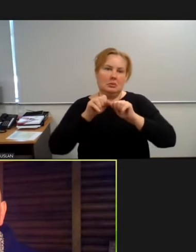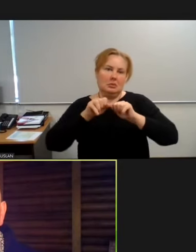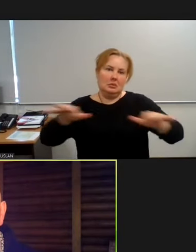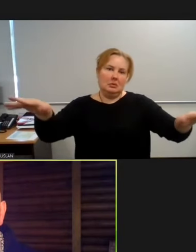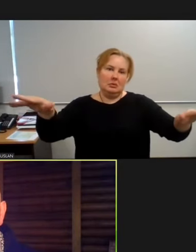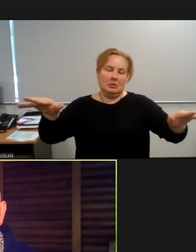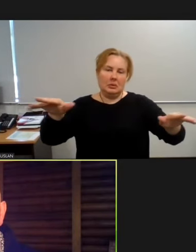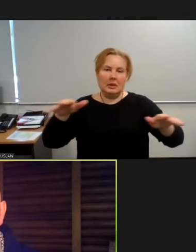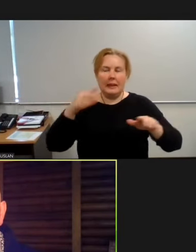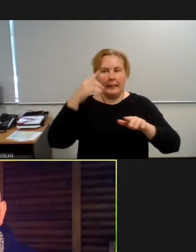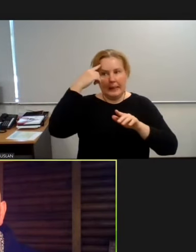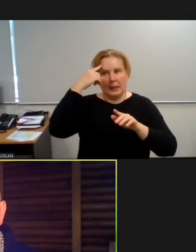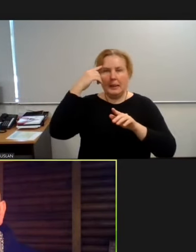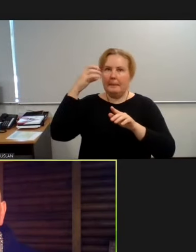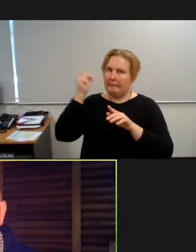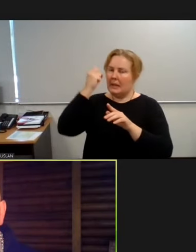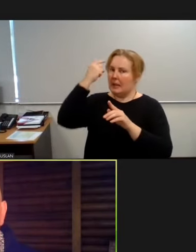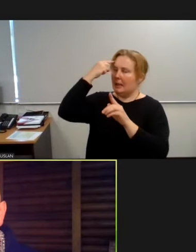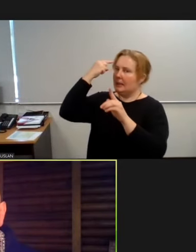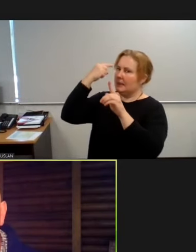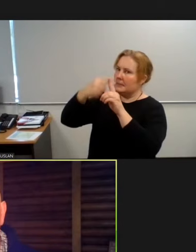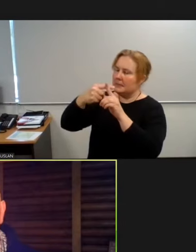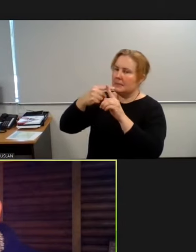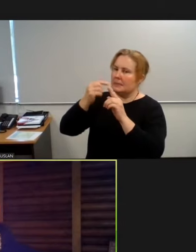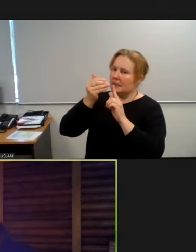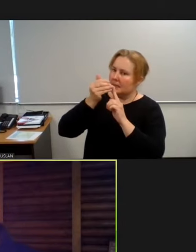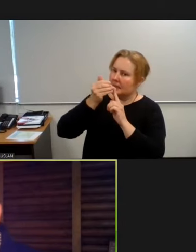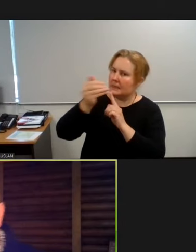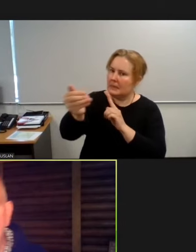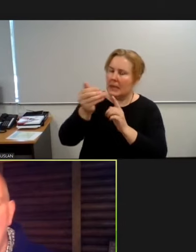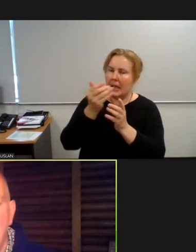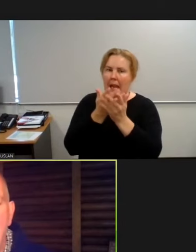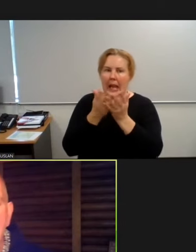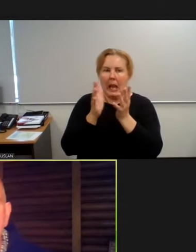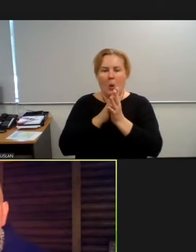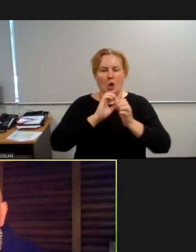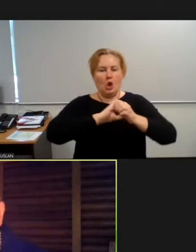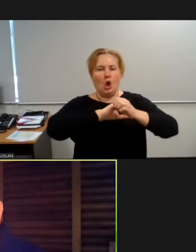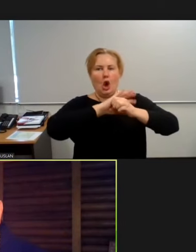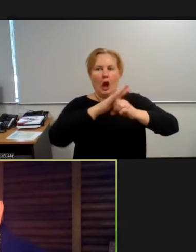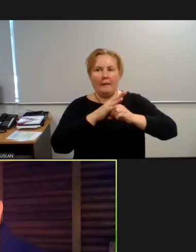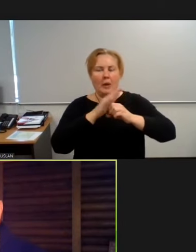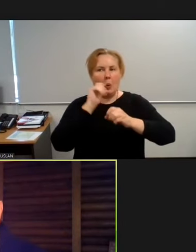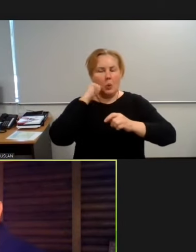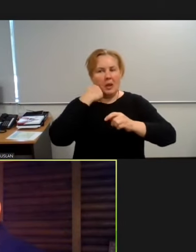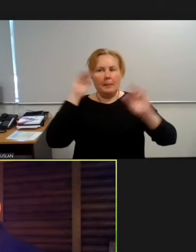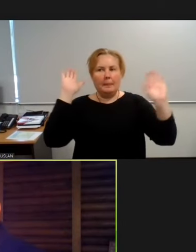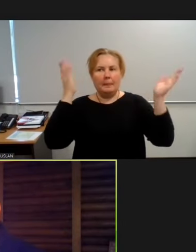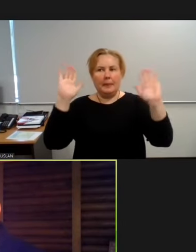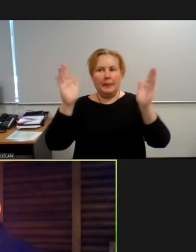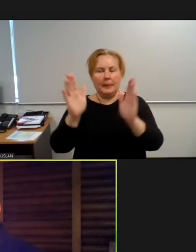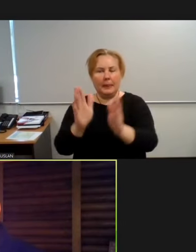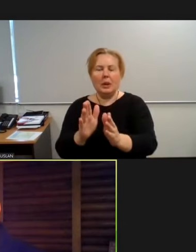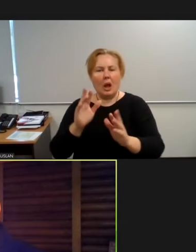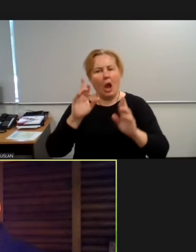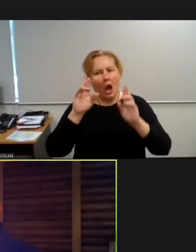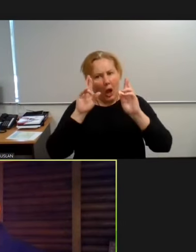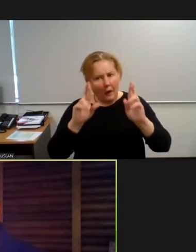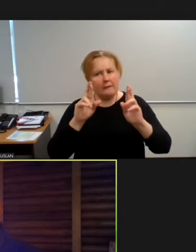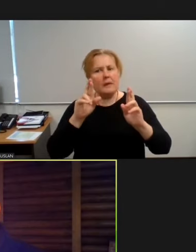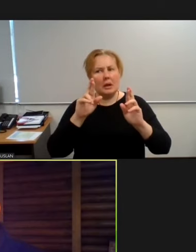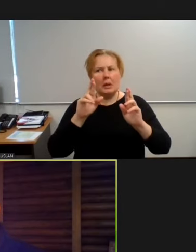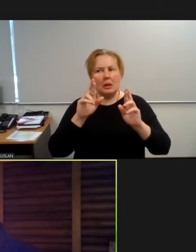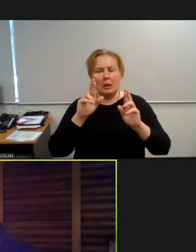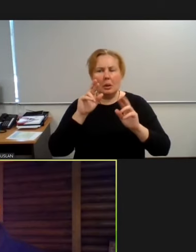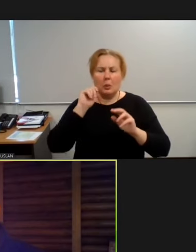of this terrible crisis. I mean, it will happen sooner or later, and we might as well start now. I think the